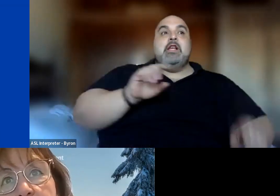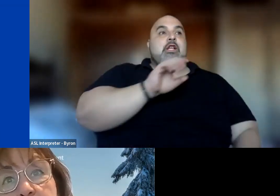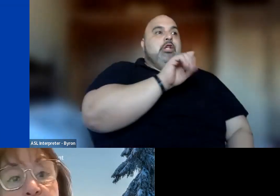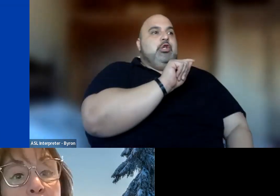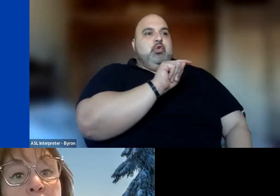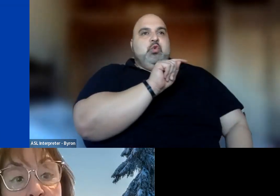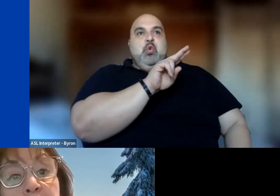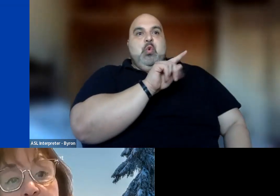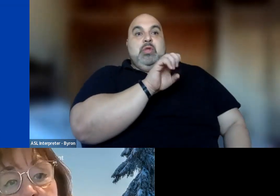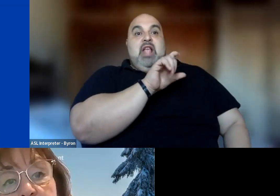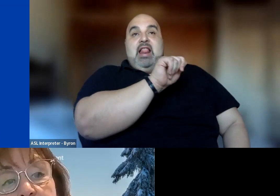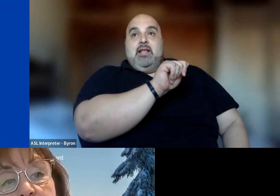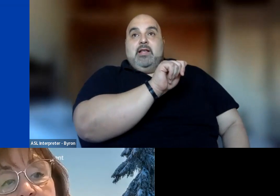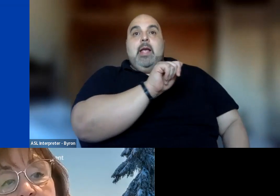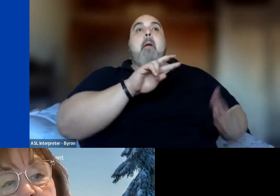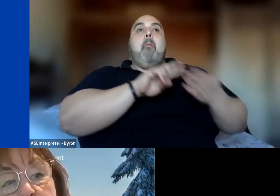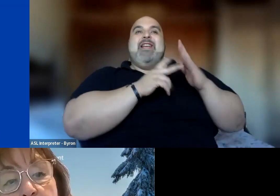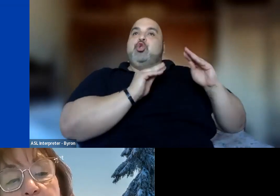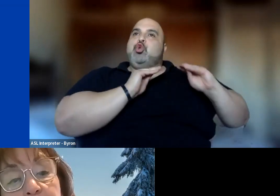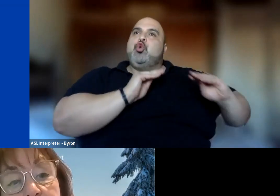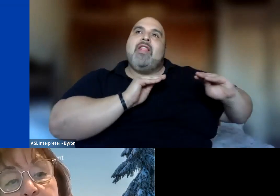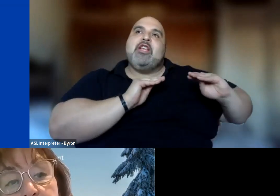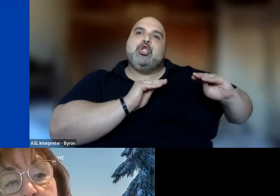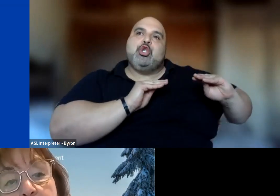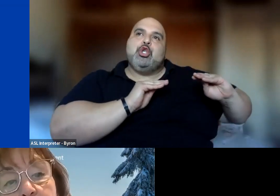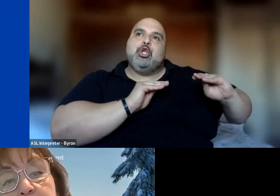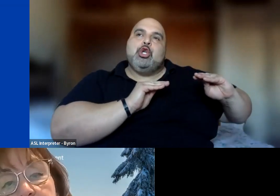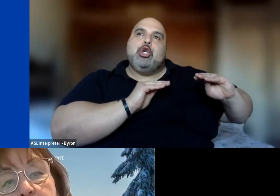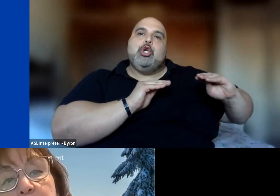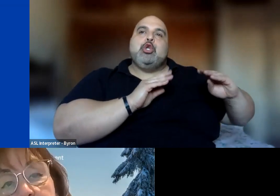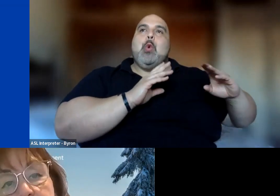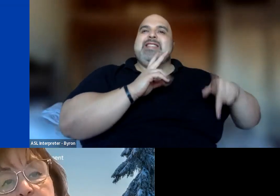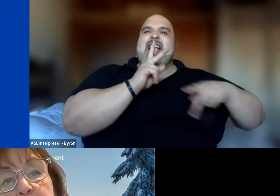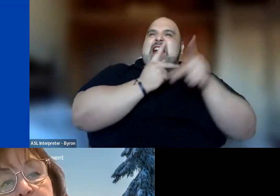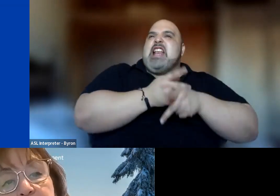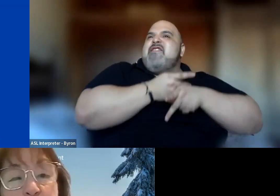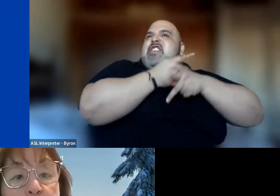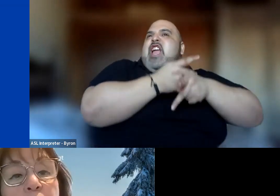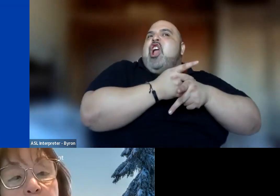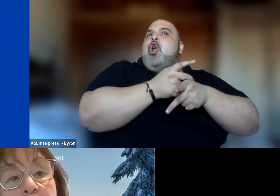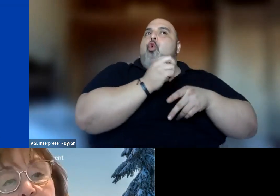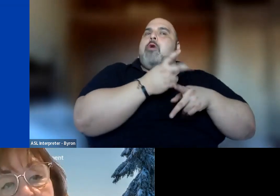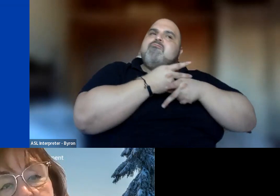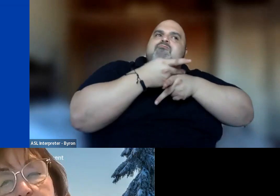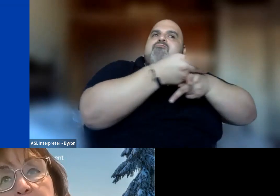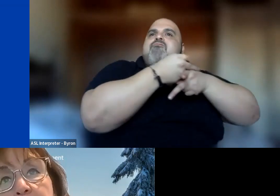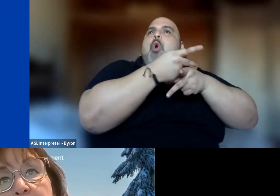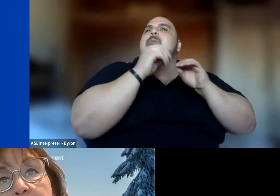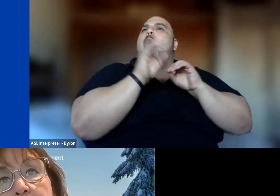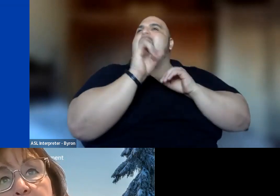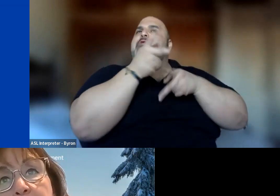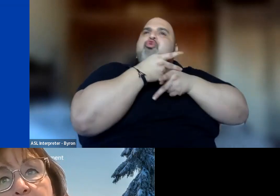is comes from the word tutelage. So what kind of care or guardian do you give? So it's more of a